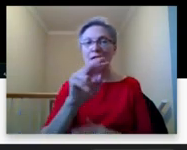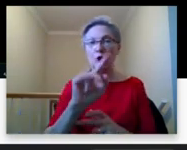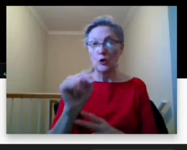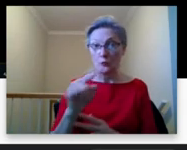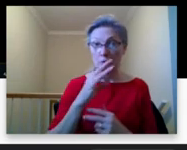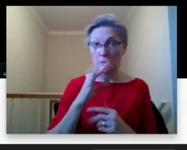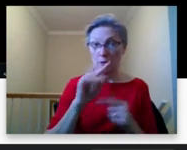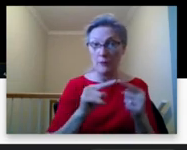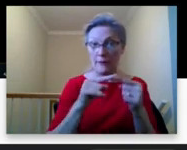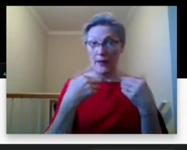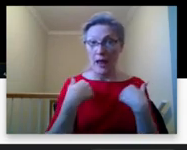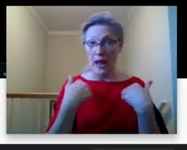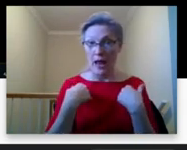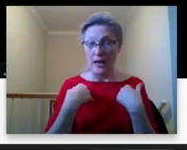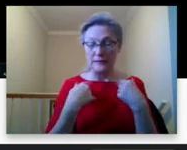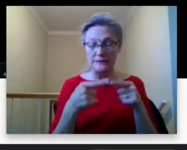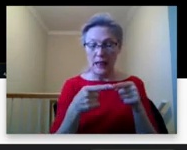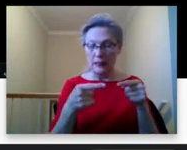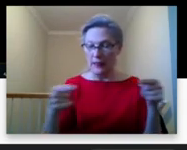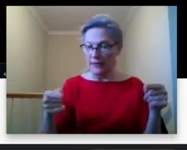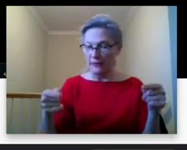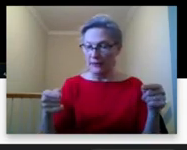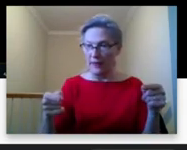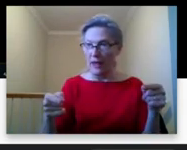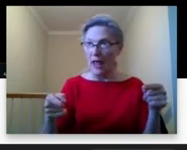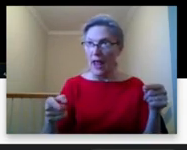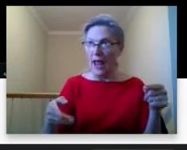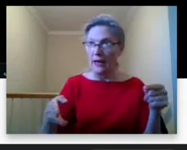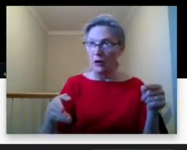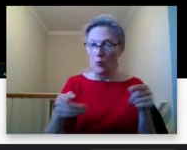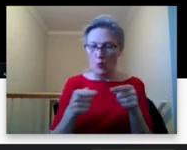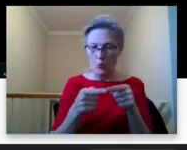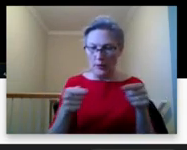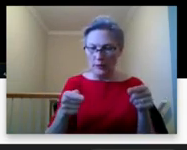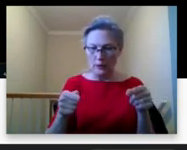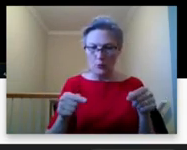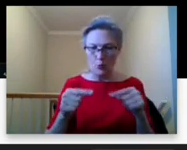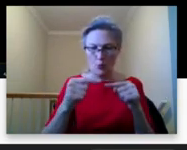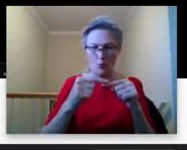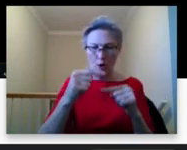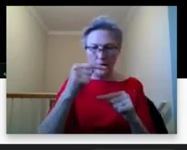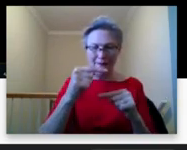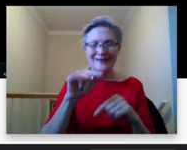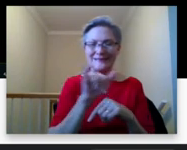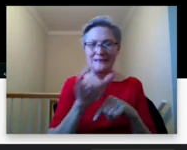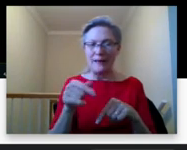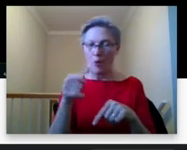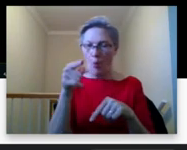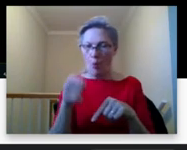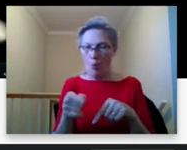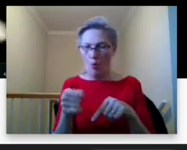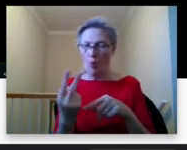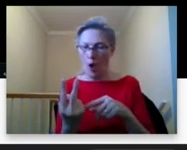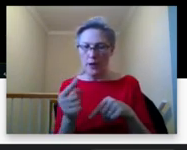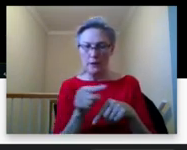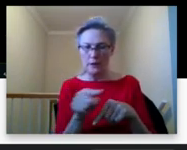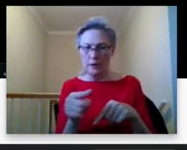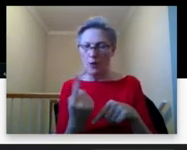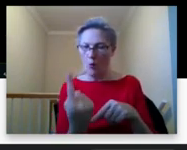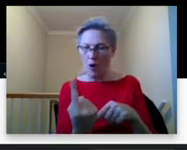about that has a length and a width that are the same, that are one. Right? So this square